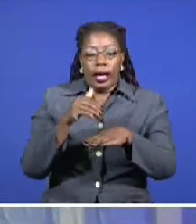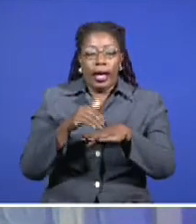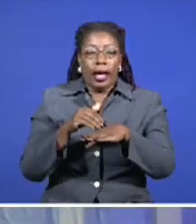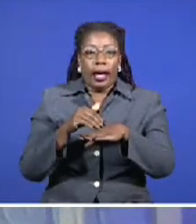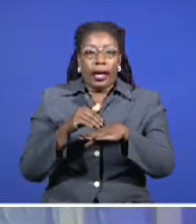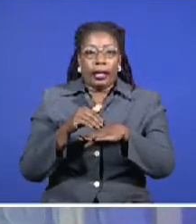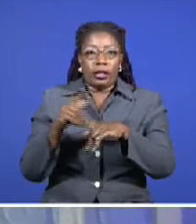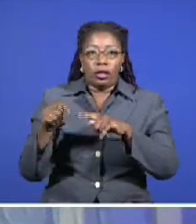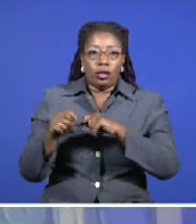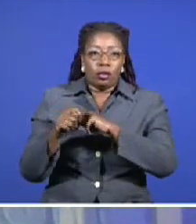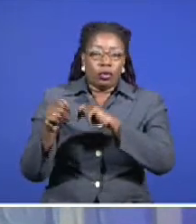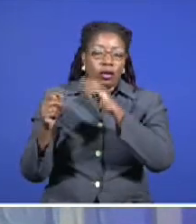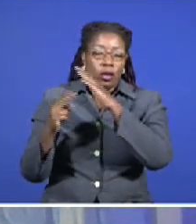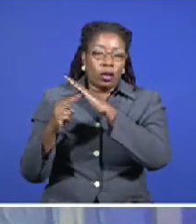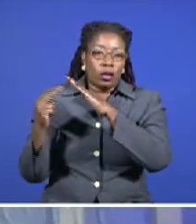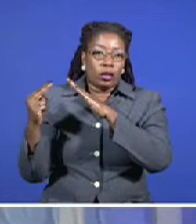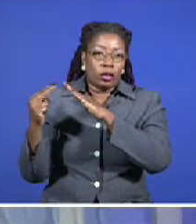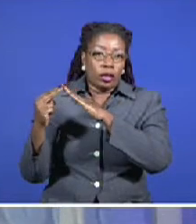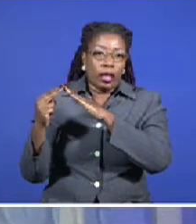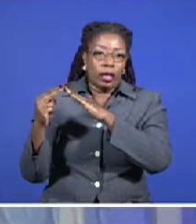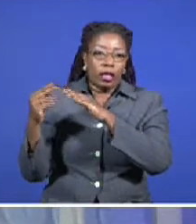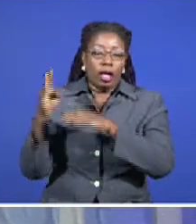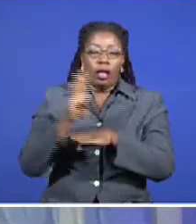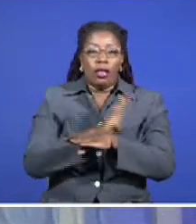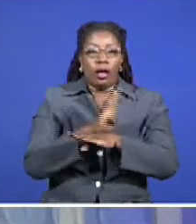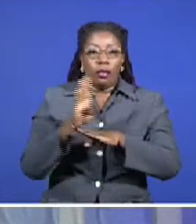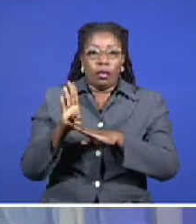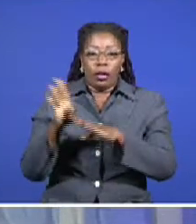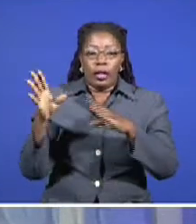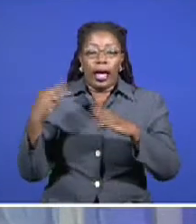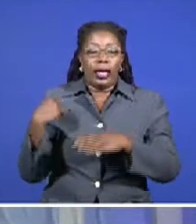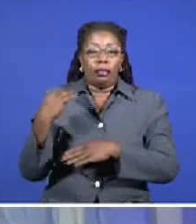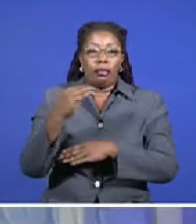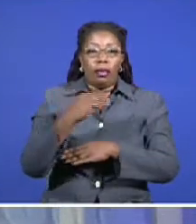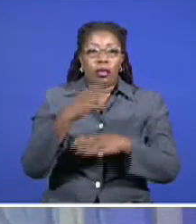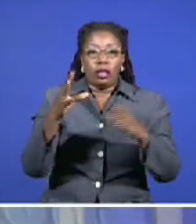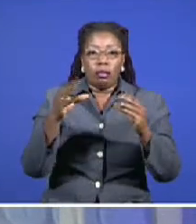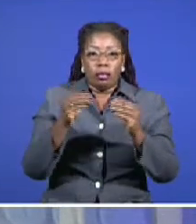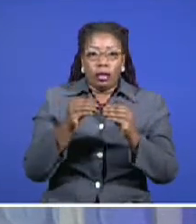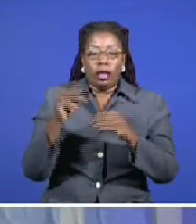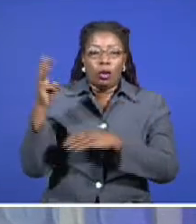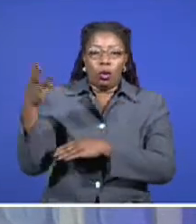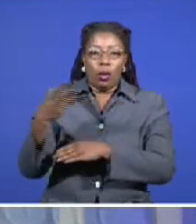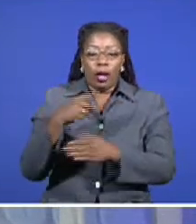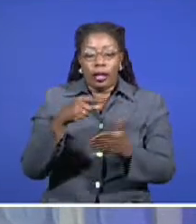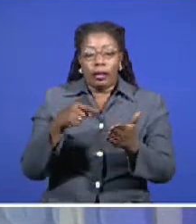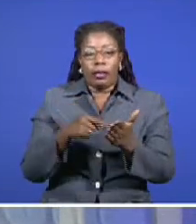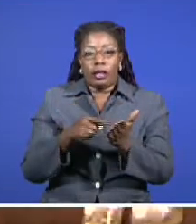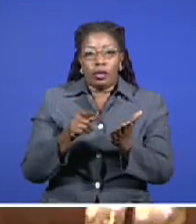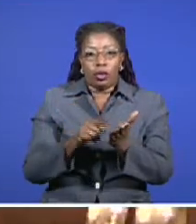Tourism Association Board of Directors and Membership Meeting welcome the news.